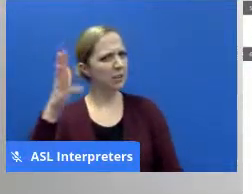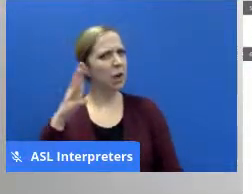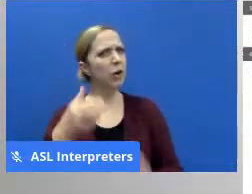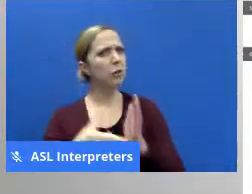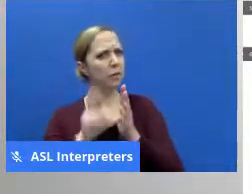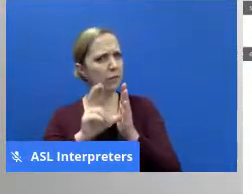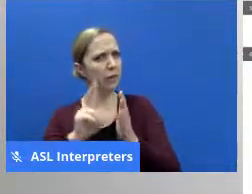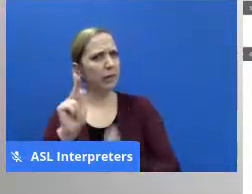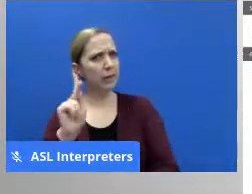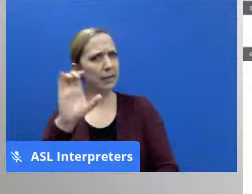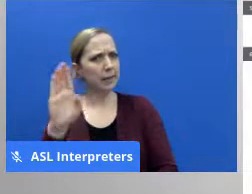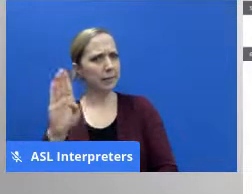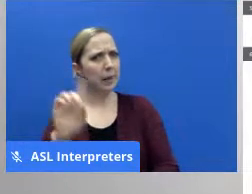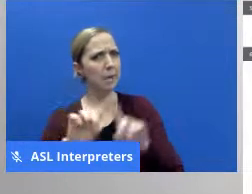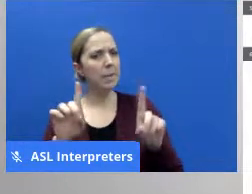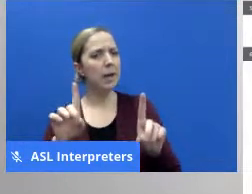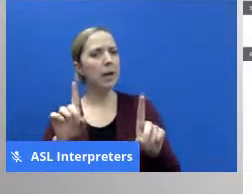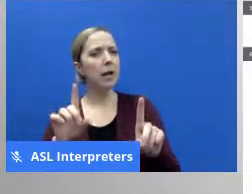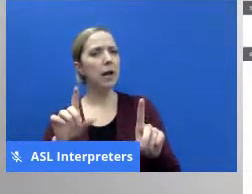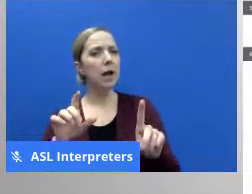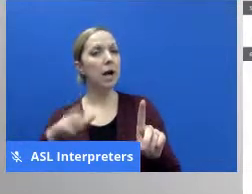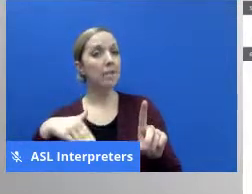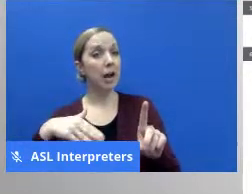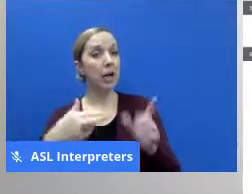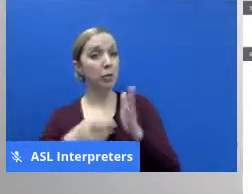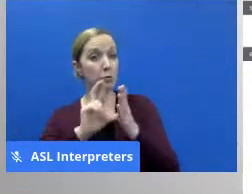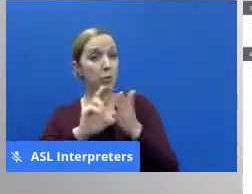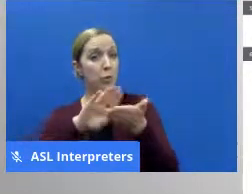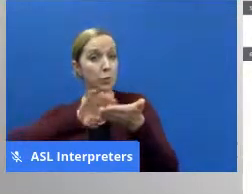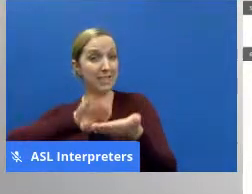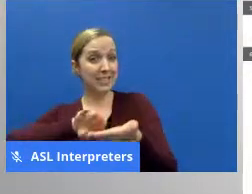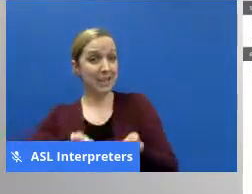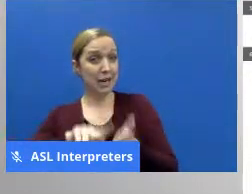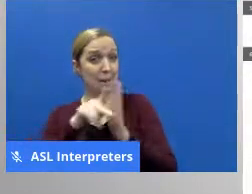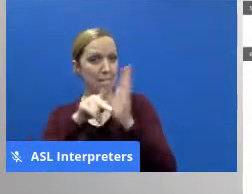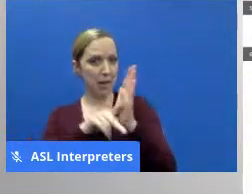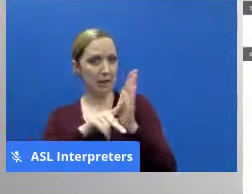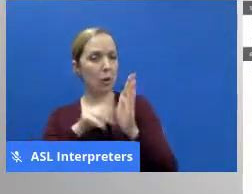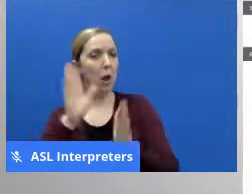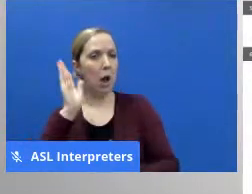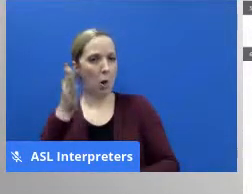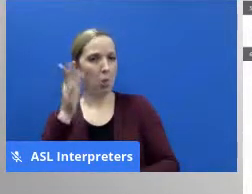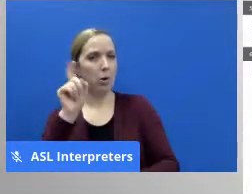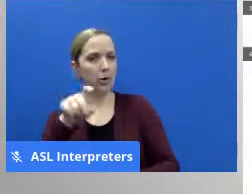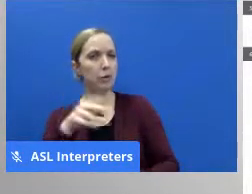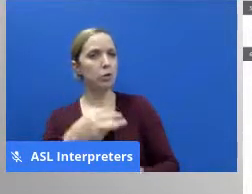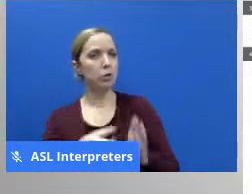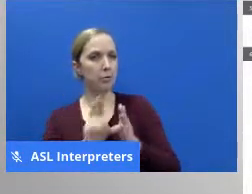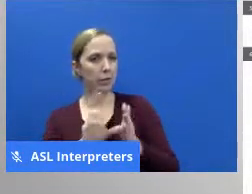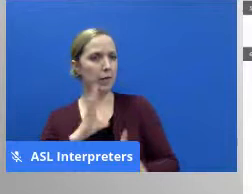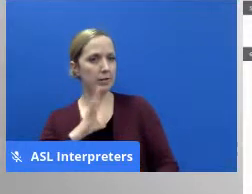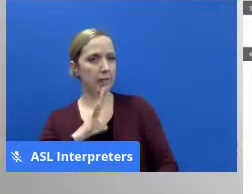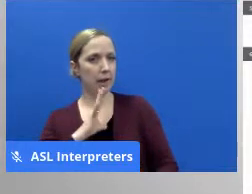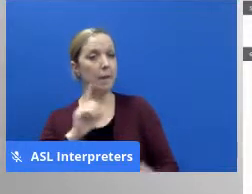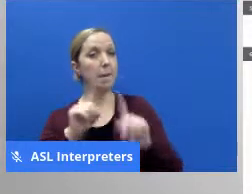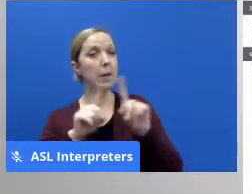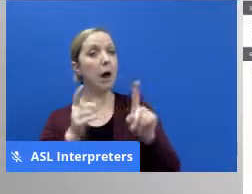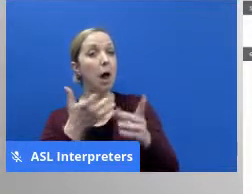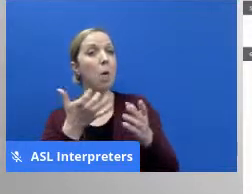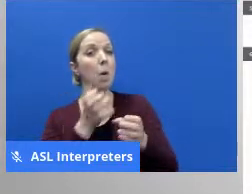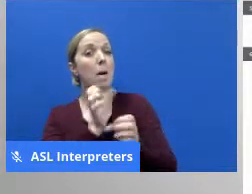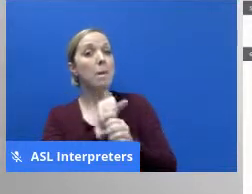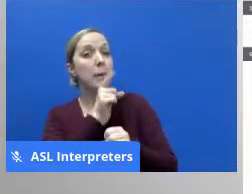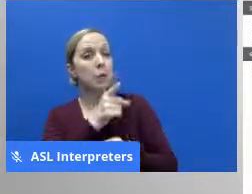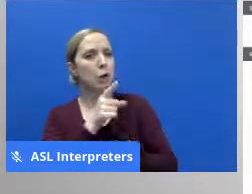against these policies that we are rescinding. And so I will have to do that, but fine. I wanted to make sure that policies didn't